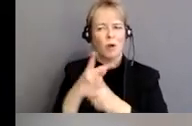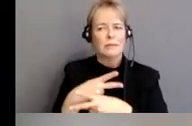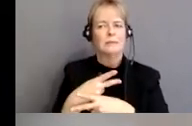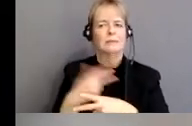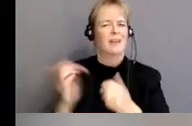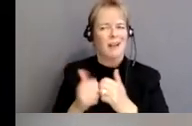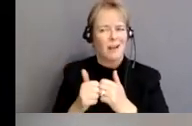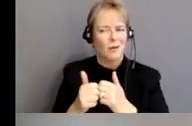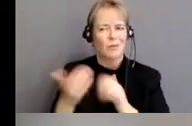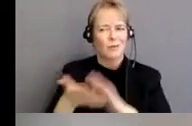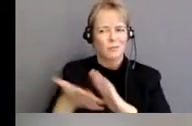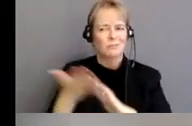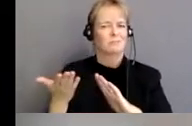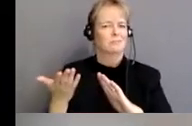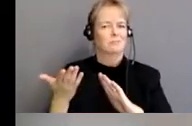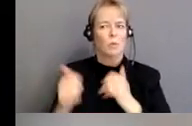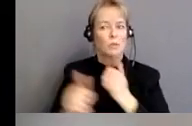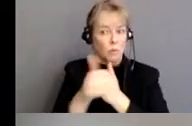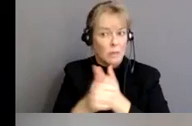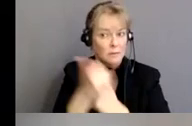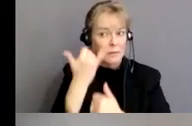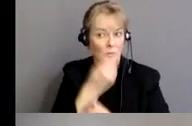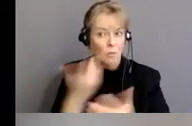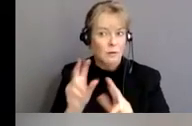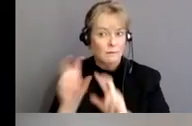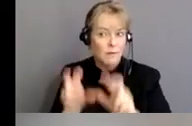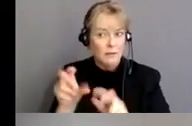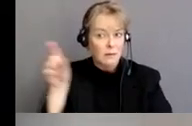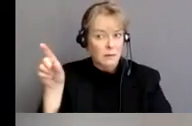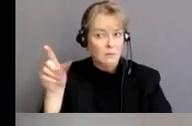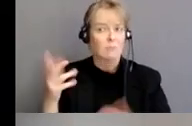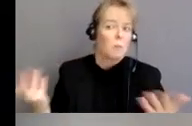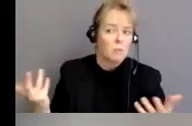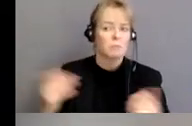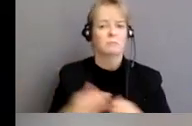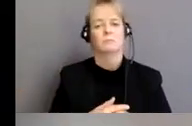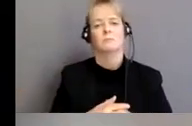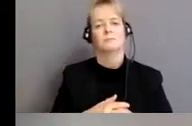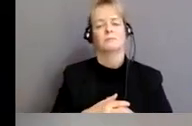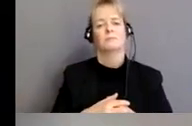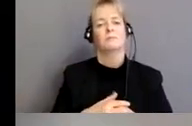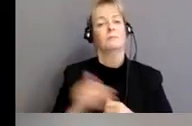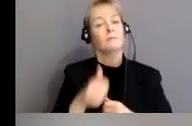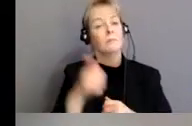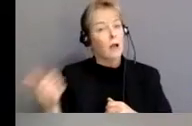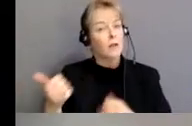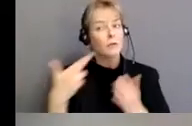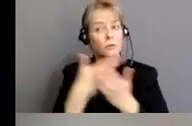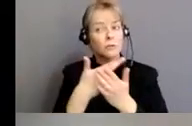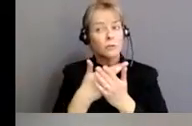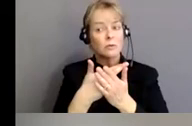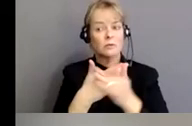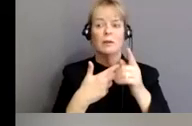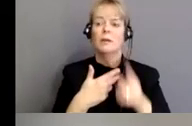risk associated with investing in them. So another resource that we have, and this is one that